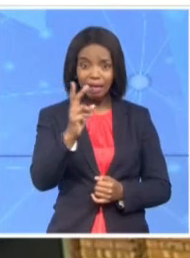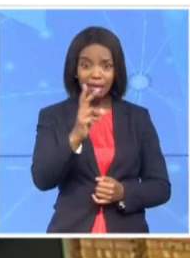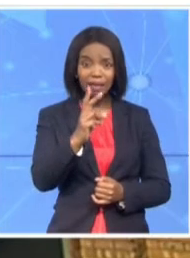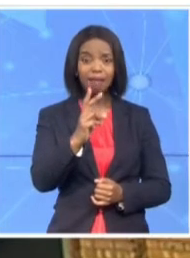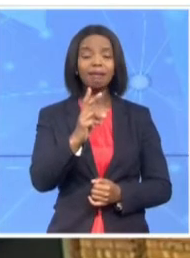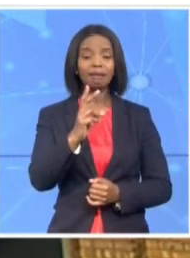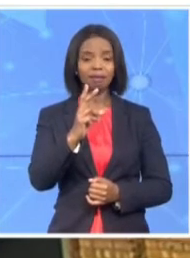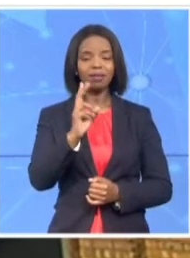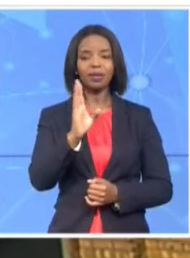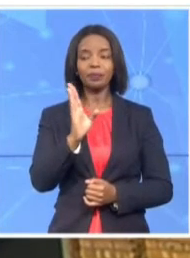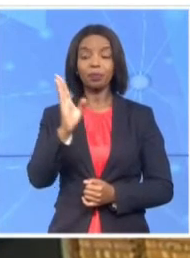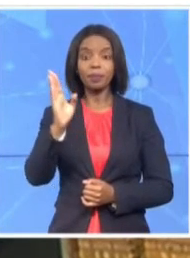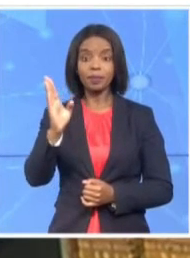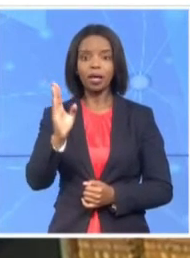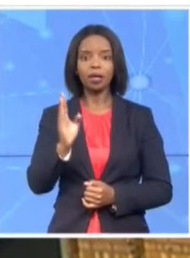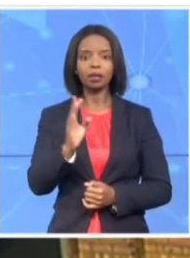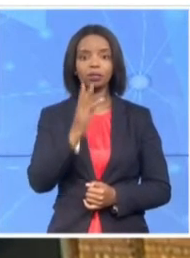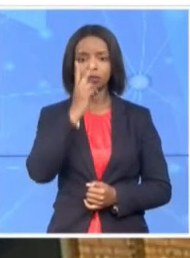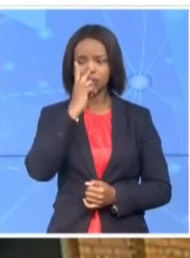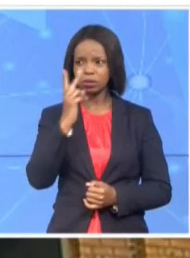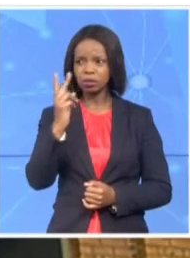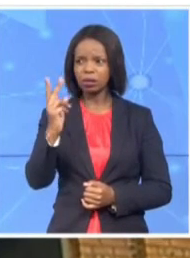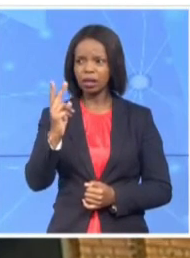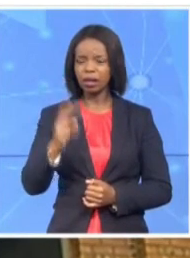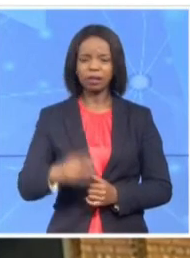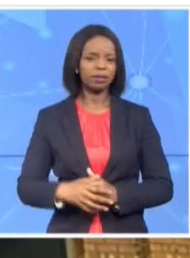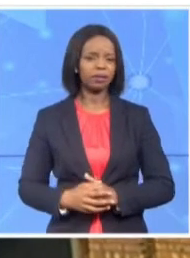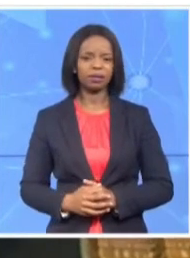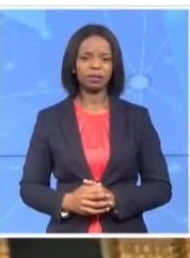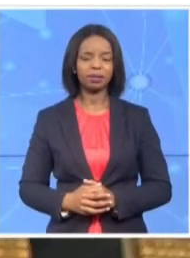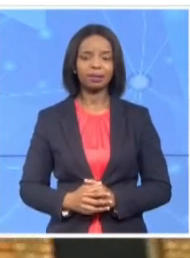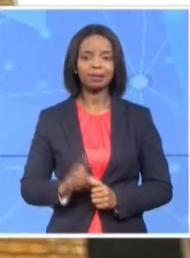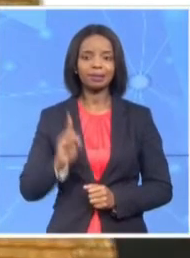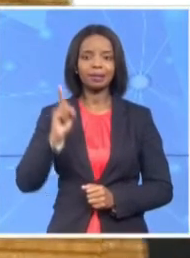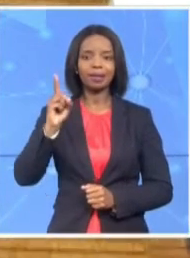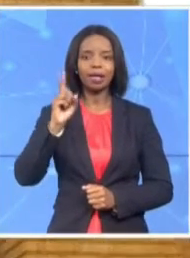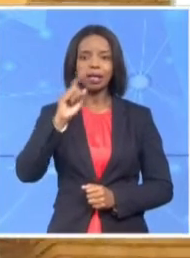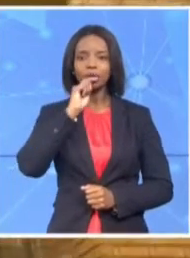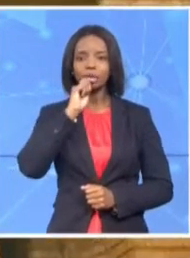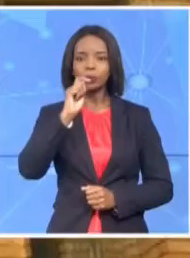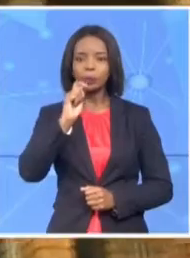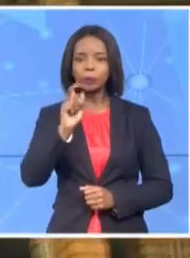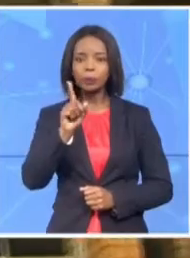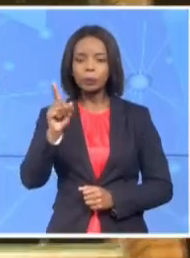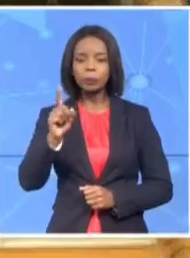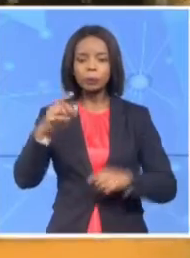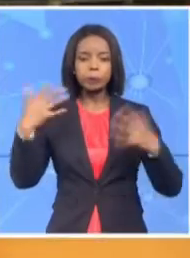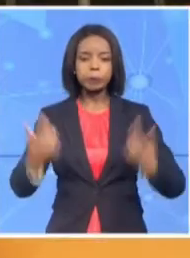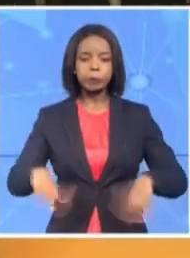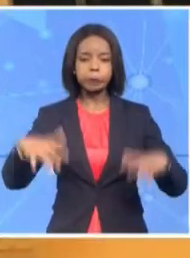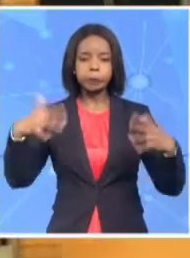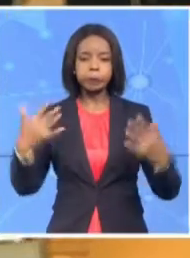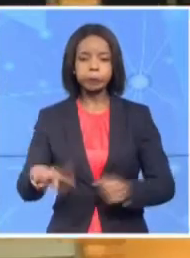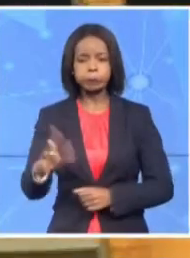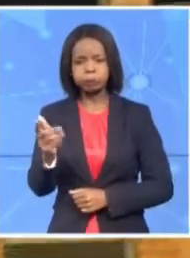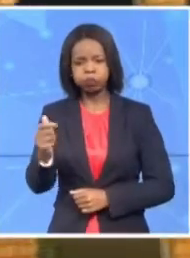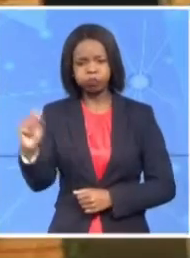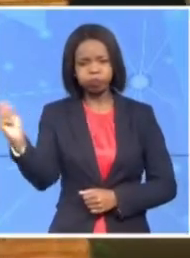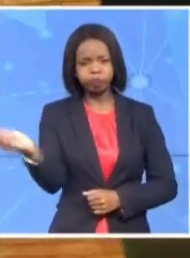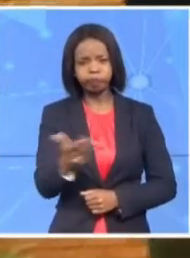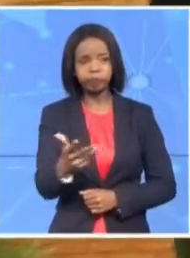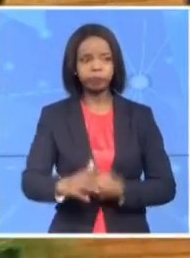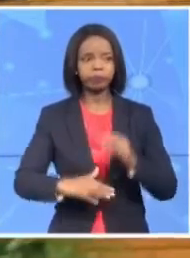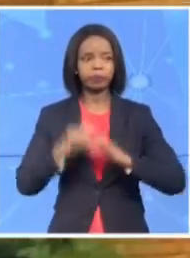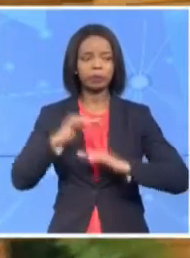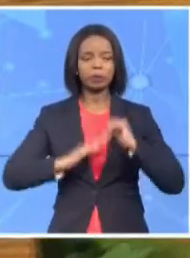it's a multi-million rand infrastructure. It's quite sprawling. A lot of money was used here, but because it has